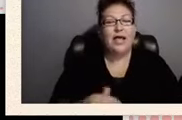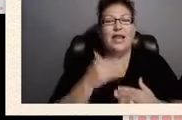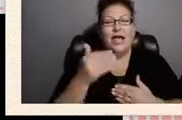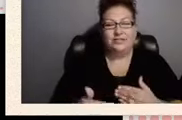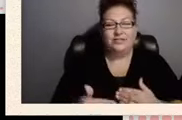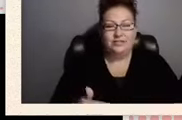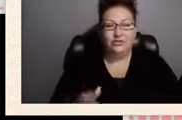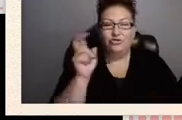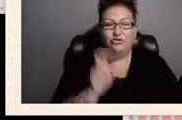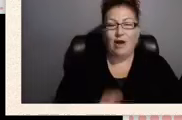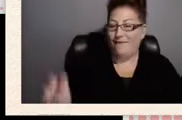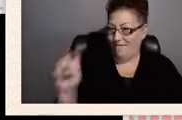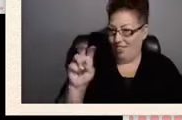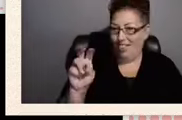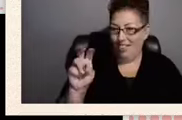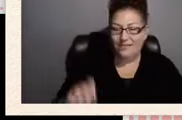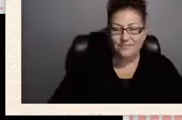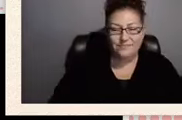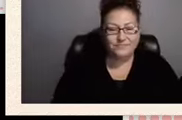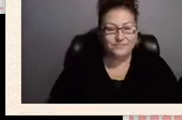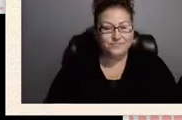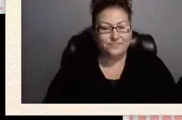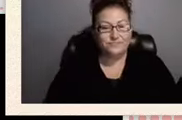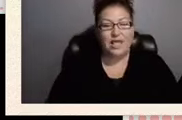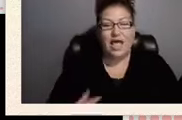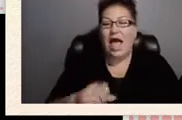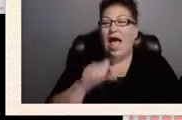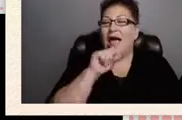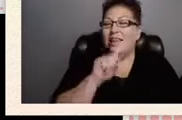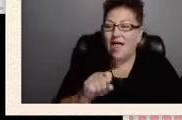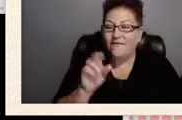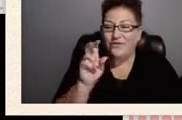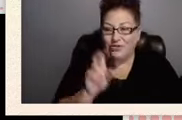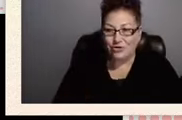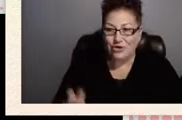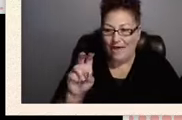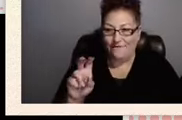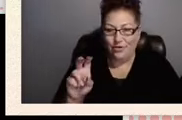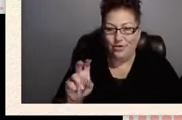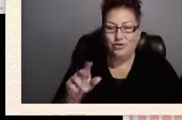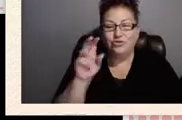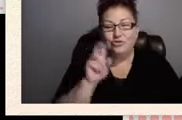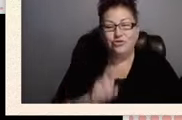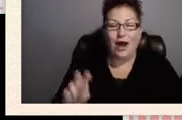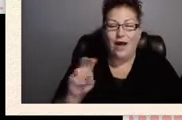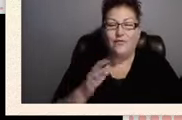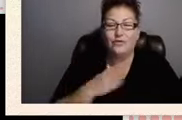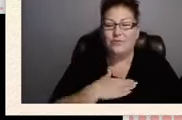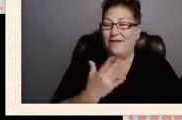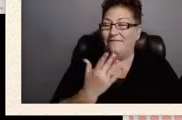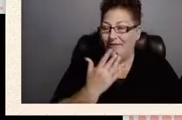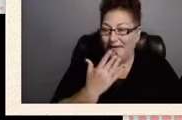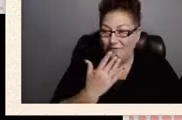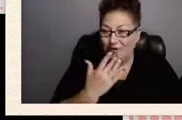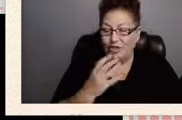travel. I love to travel. Travel is my favorite. So